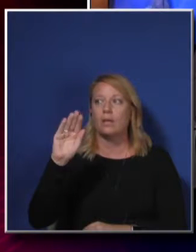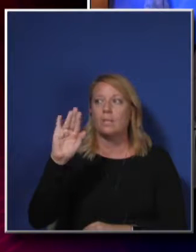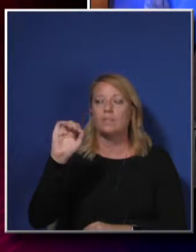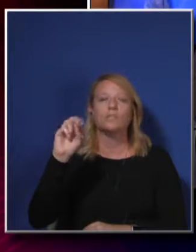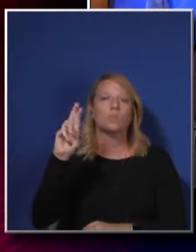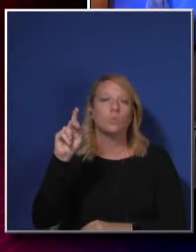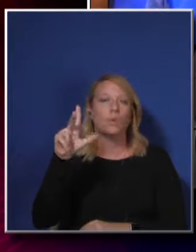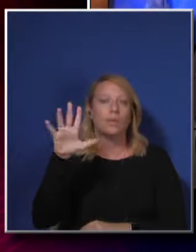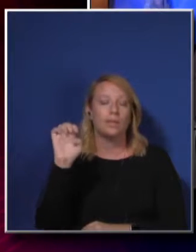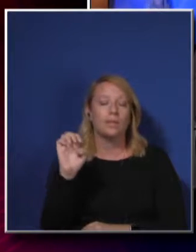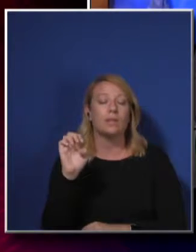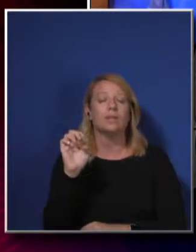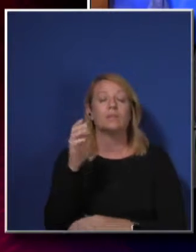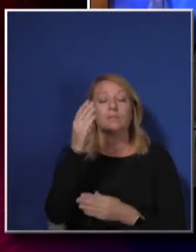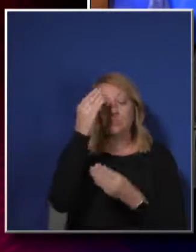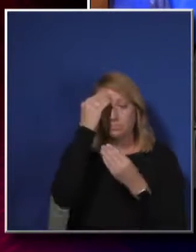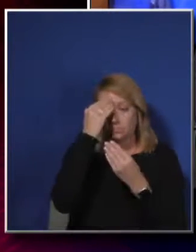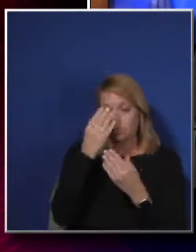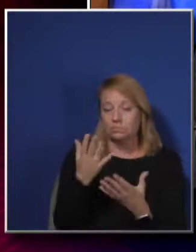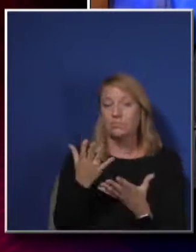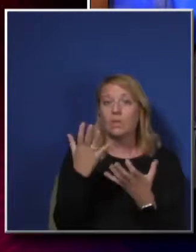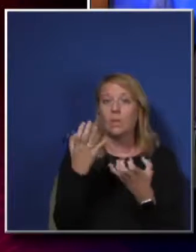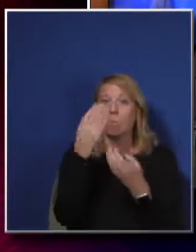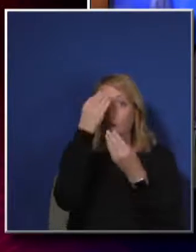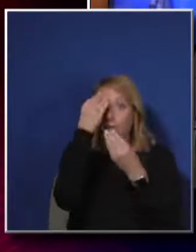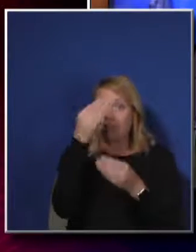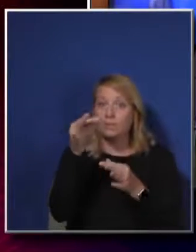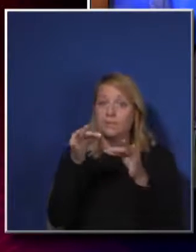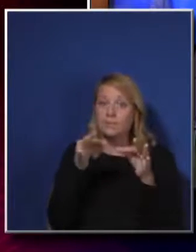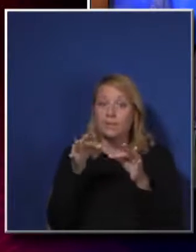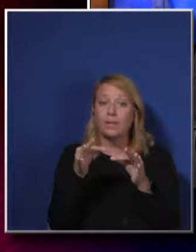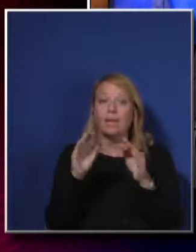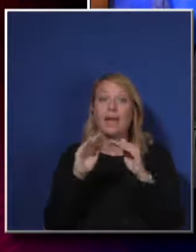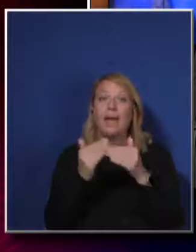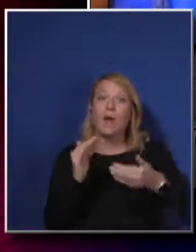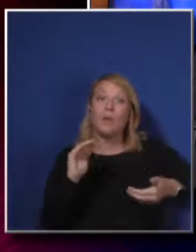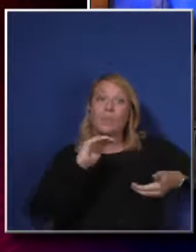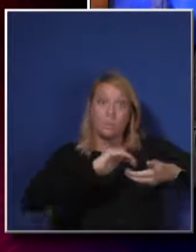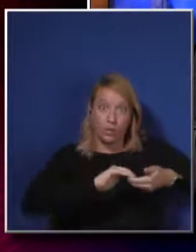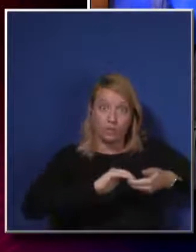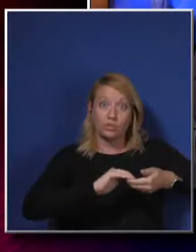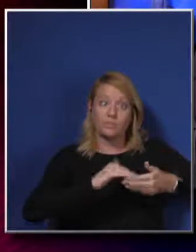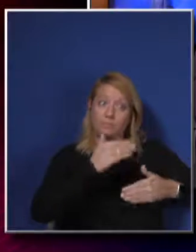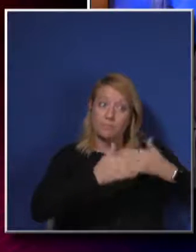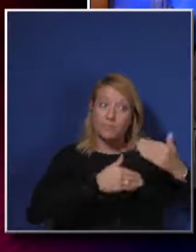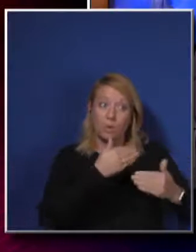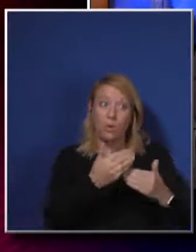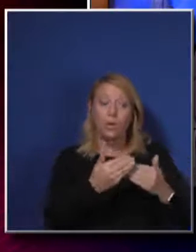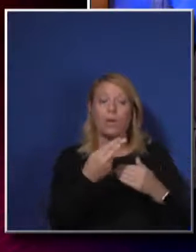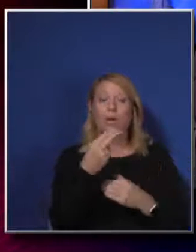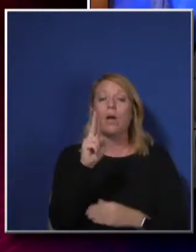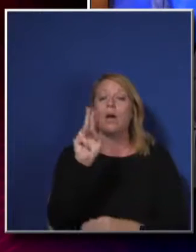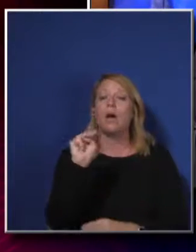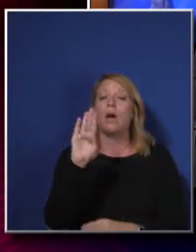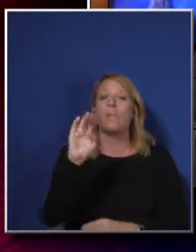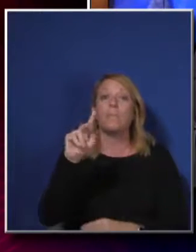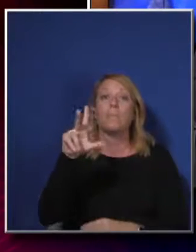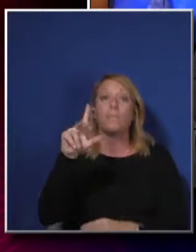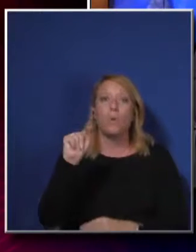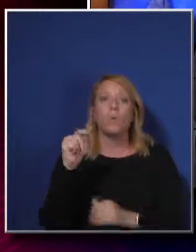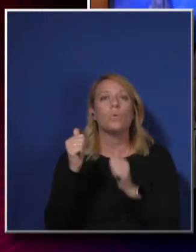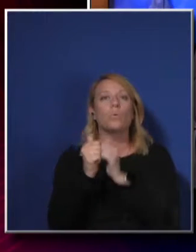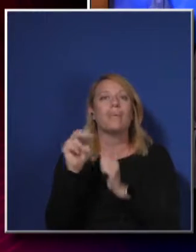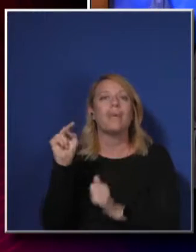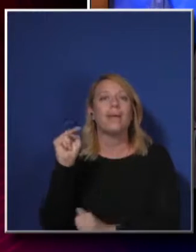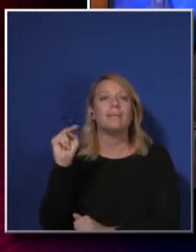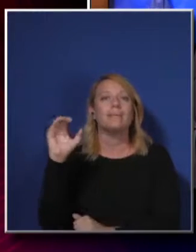and the board on how our partnership has been going in Humboldt Unified with NCRC. Positives. There's been a change